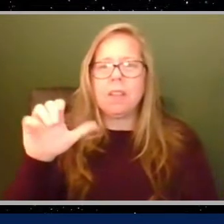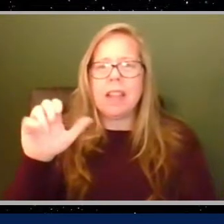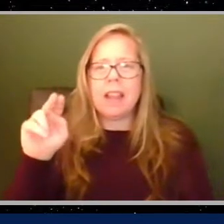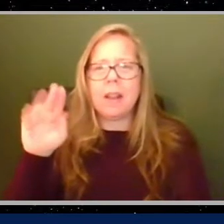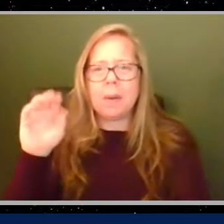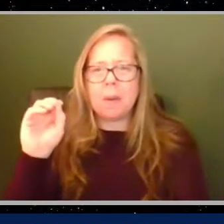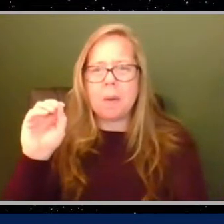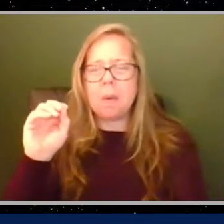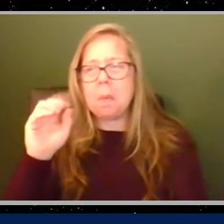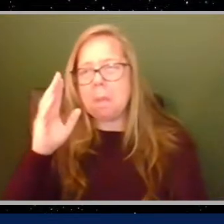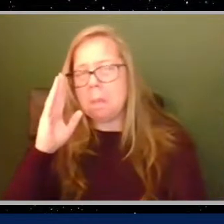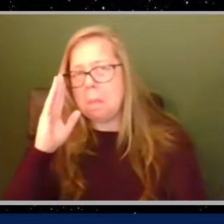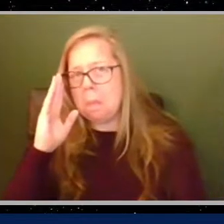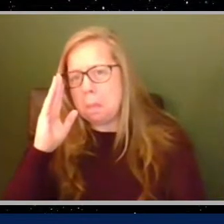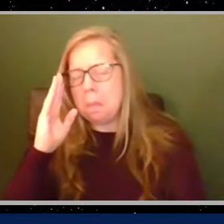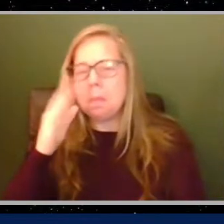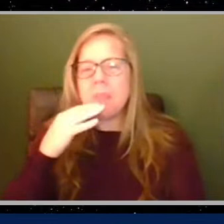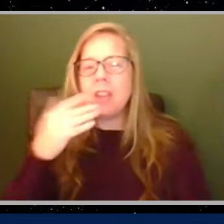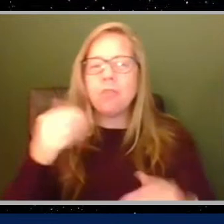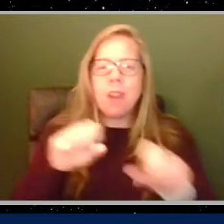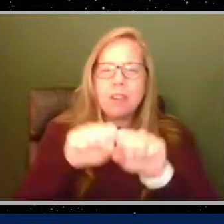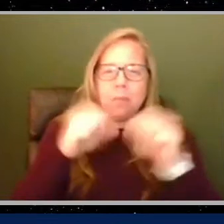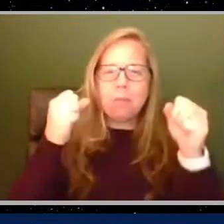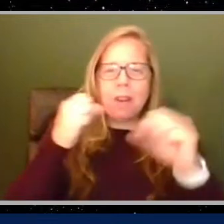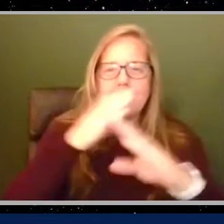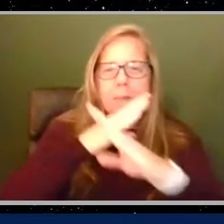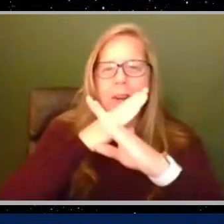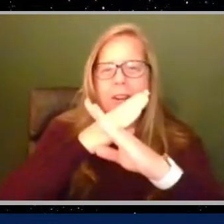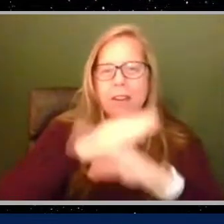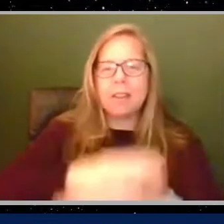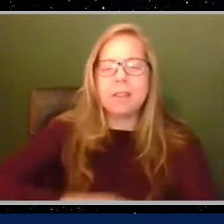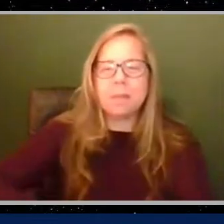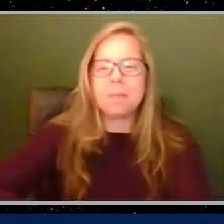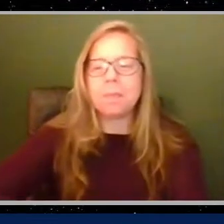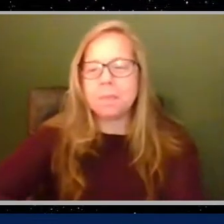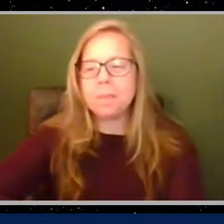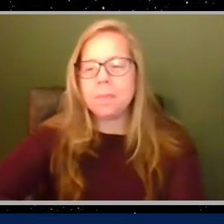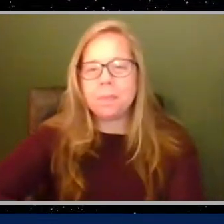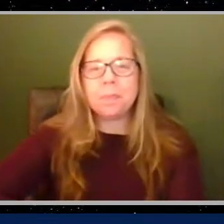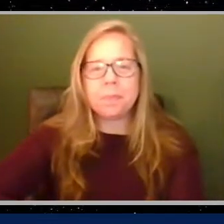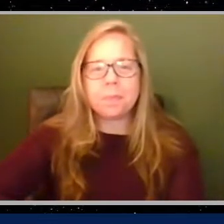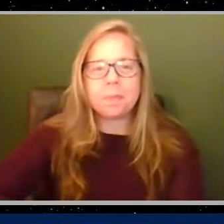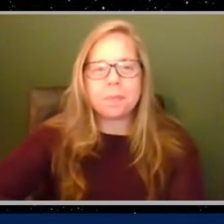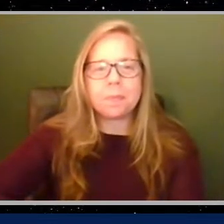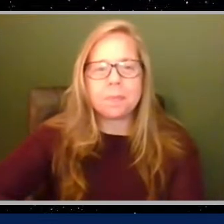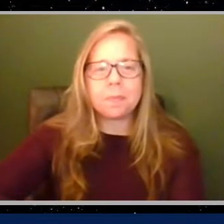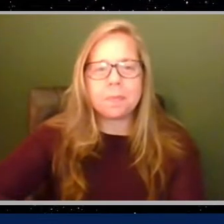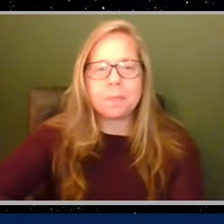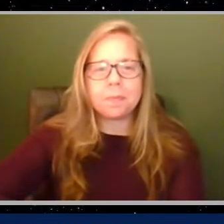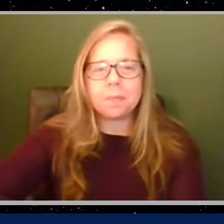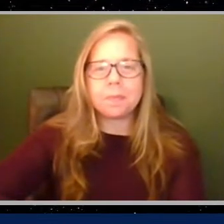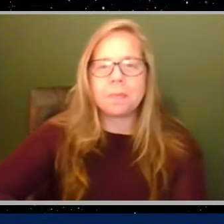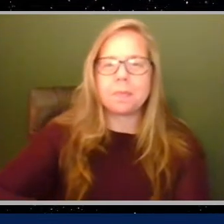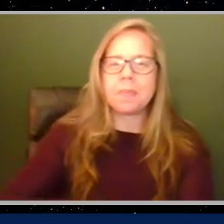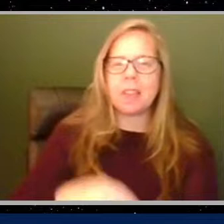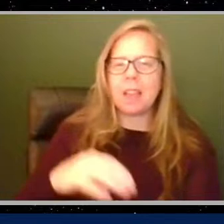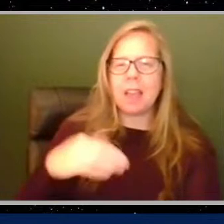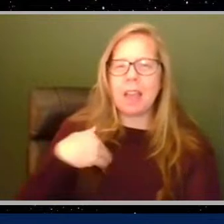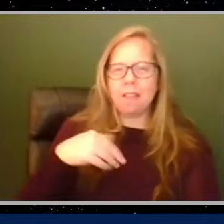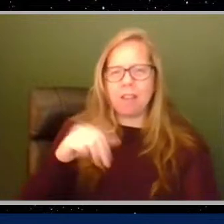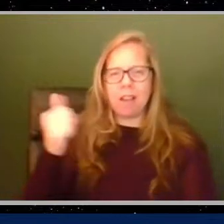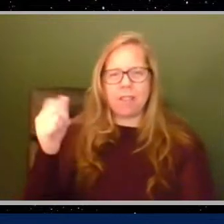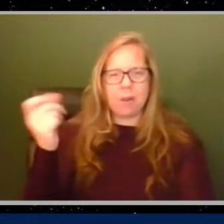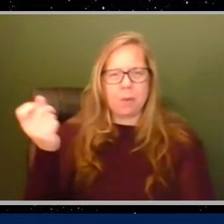Yeah. Breaking those barriers. Yeah. There was another question here. I'm trying to get a couple more questions in before the end of the show,